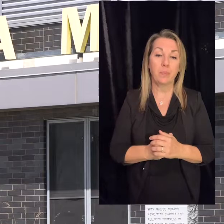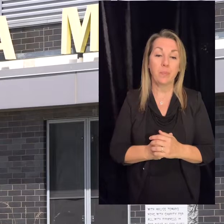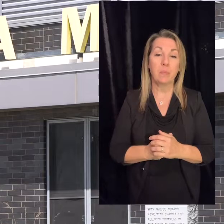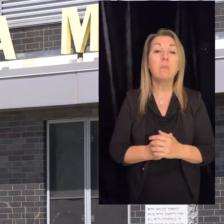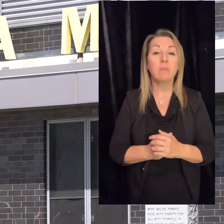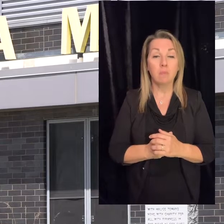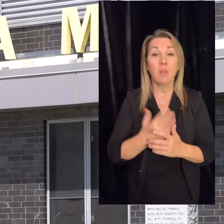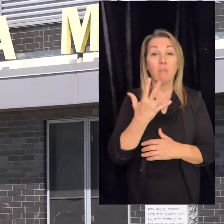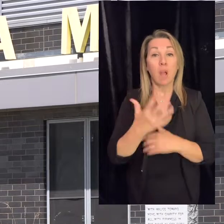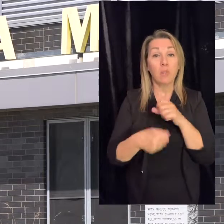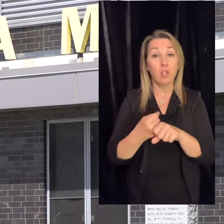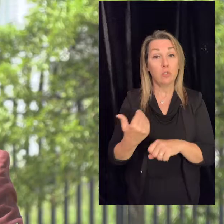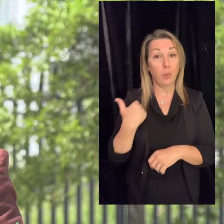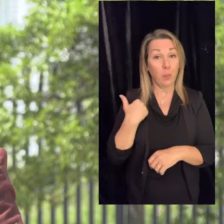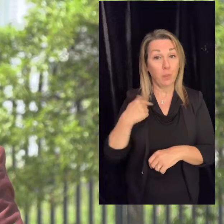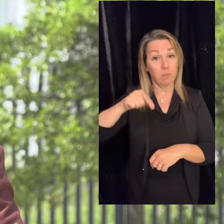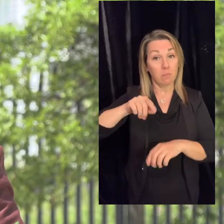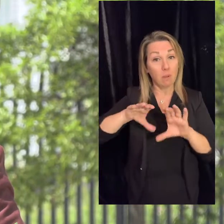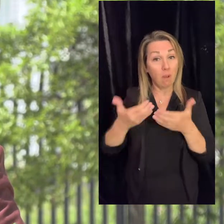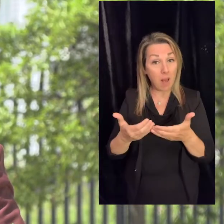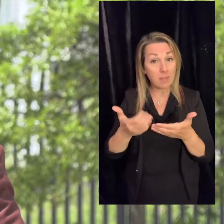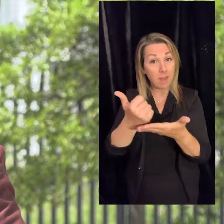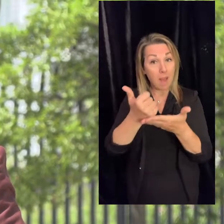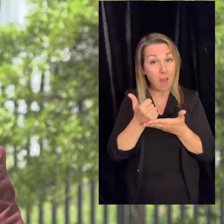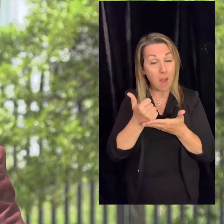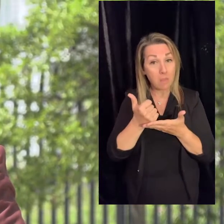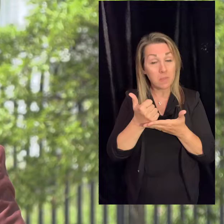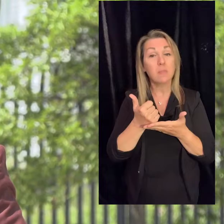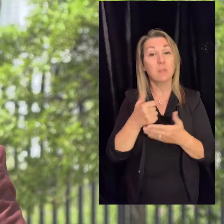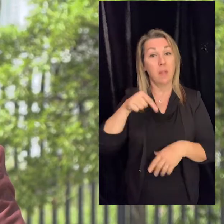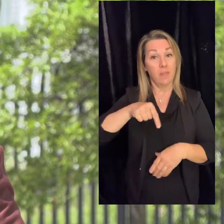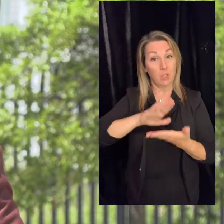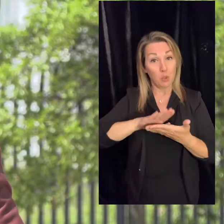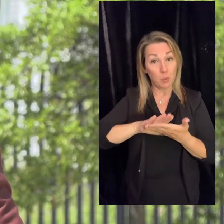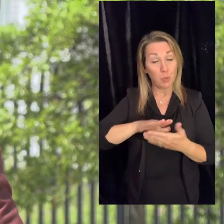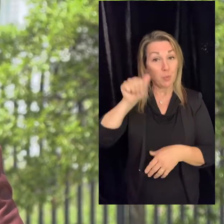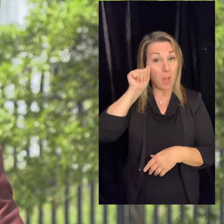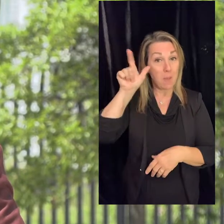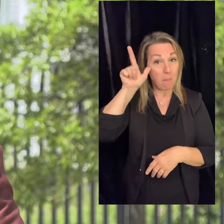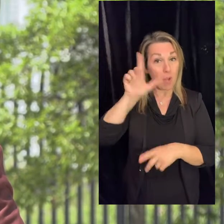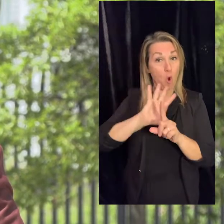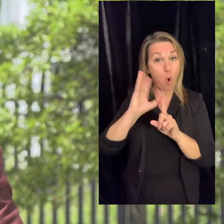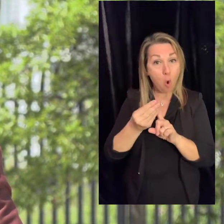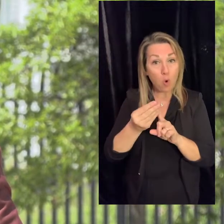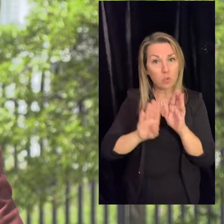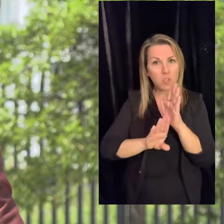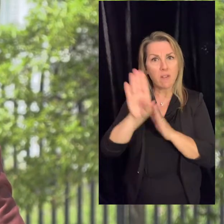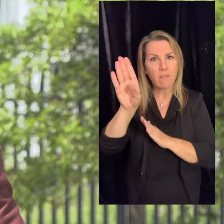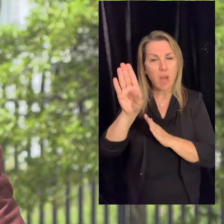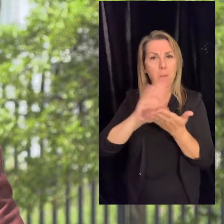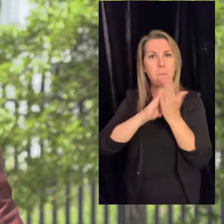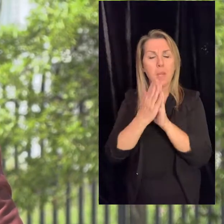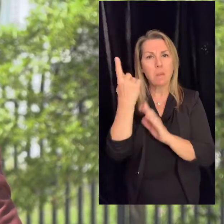I would like to say 5 years ago, this class helped me and Abraham Lincoln High School's culture develop into